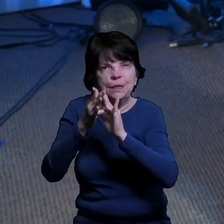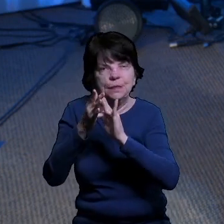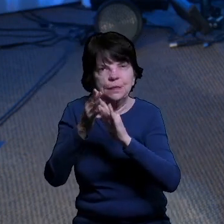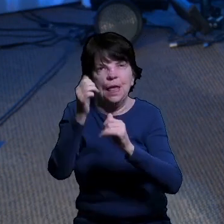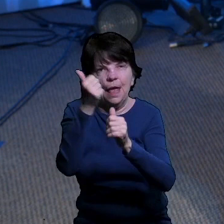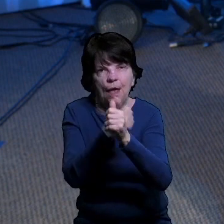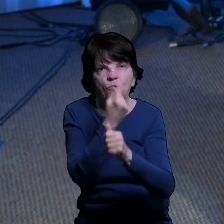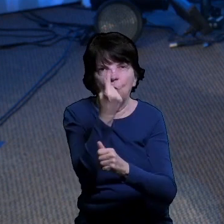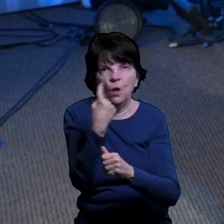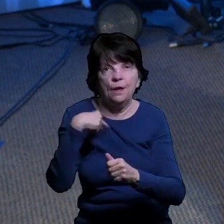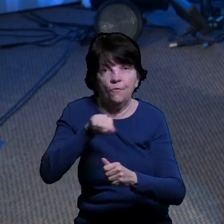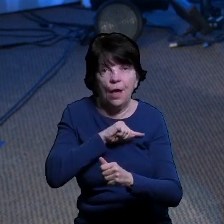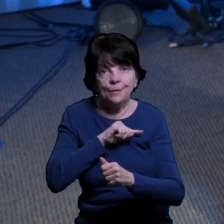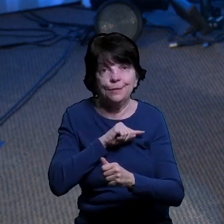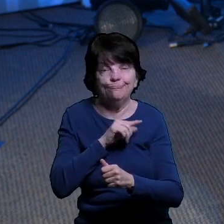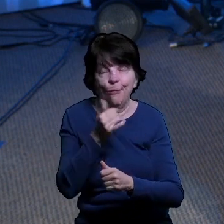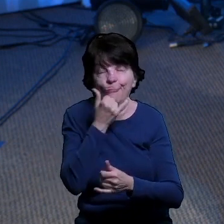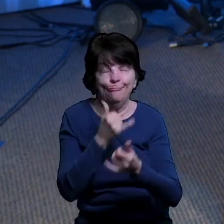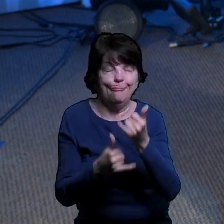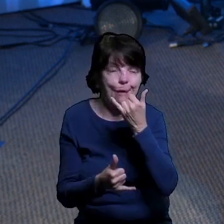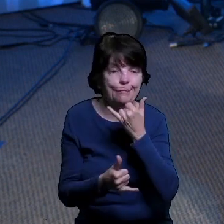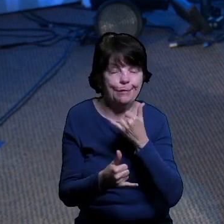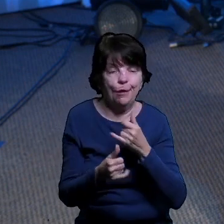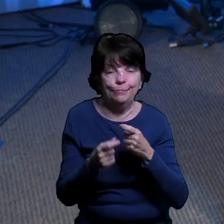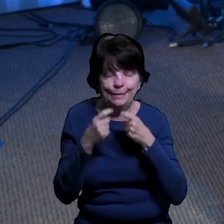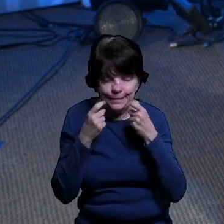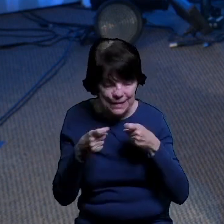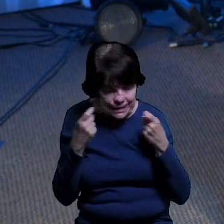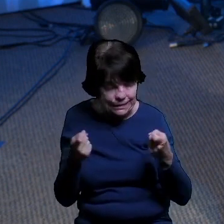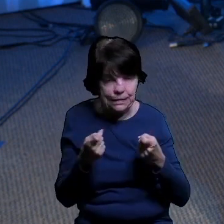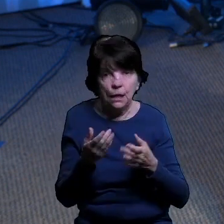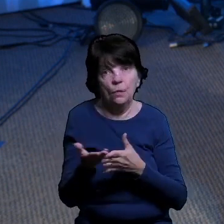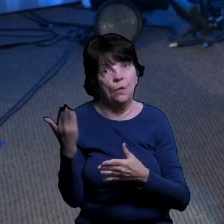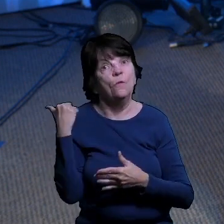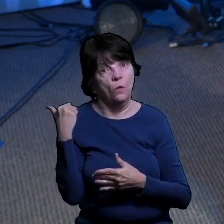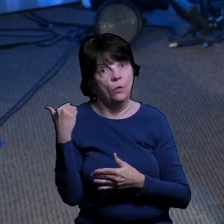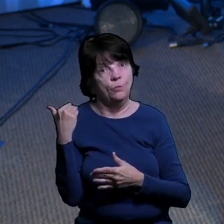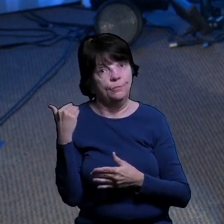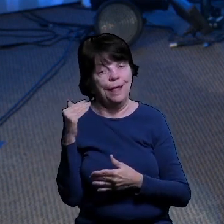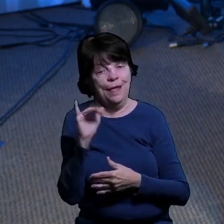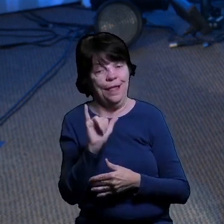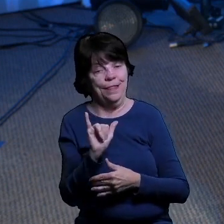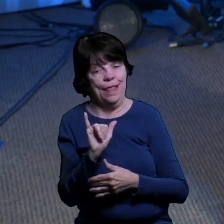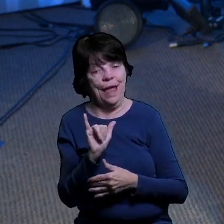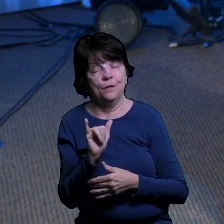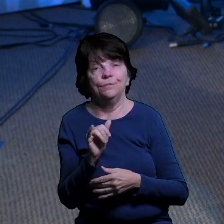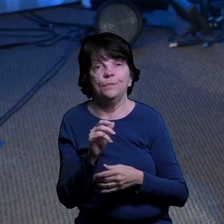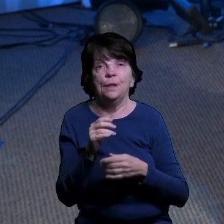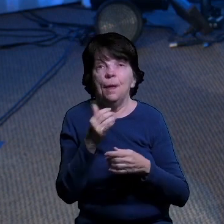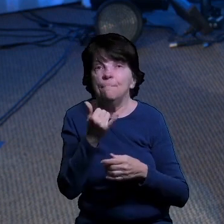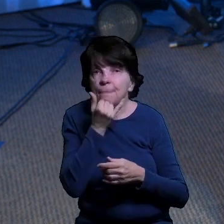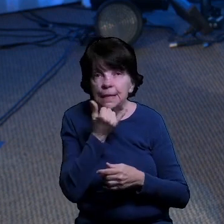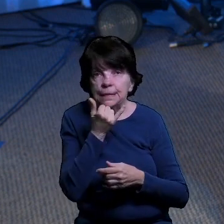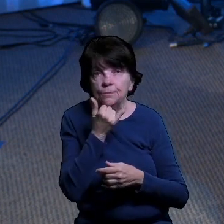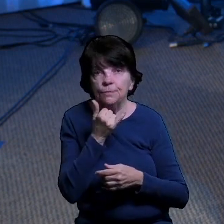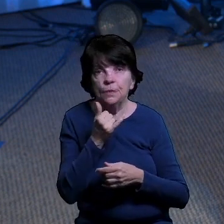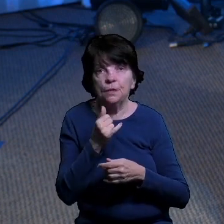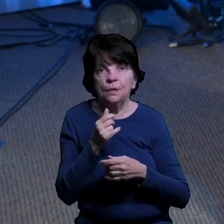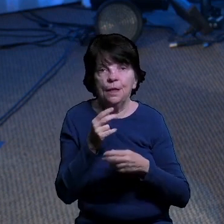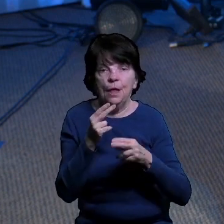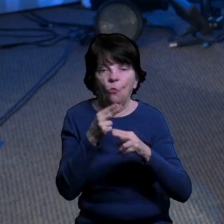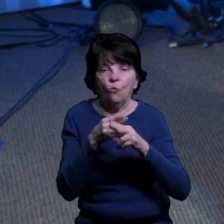Every one of us has messed up at some point in time in our life. That mess up is called sin. And